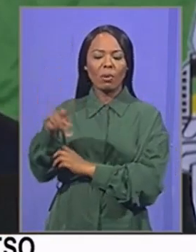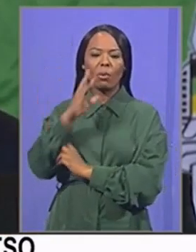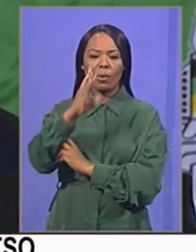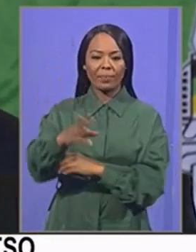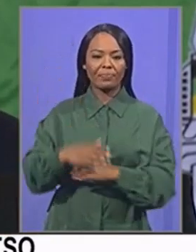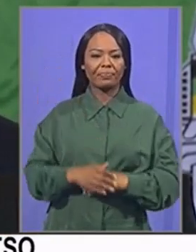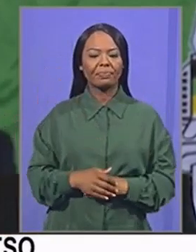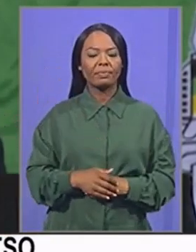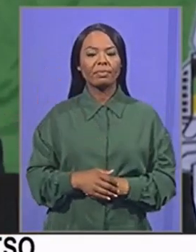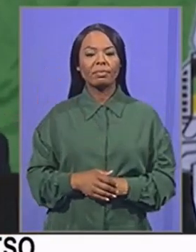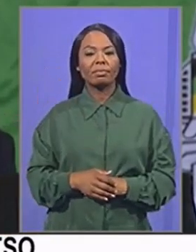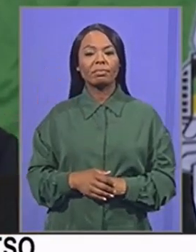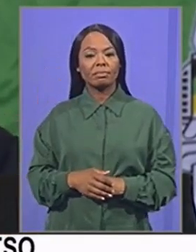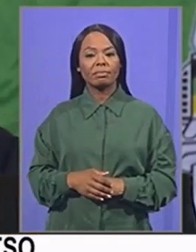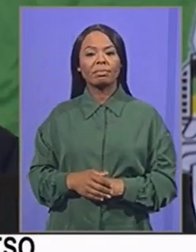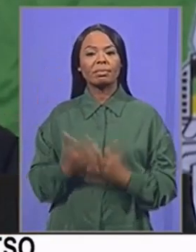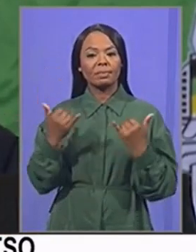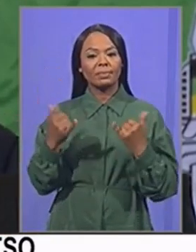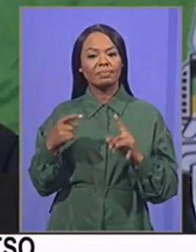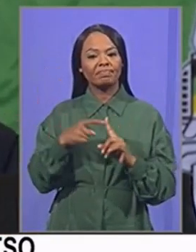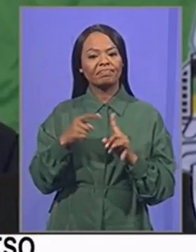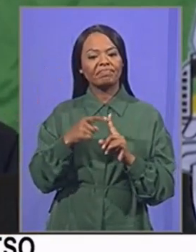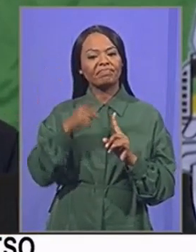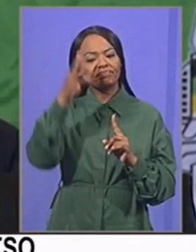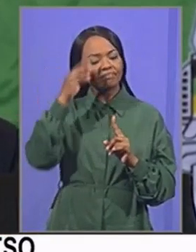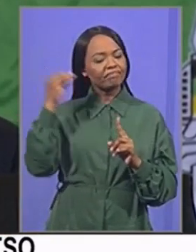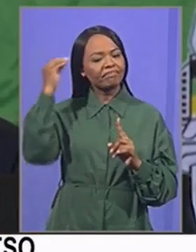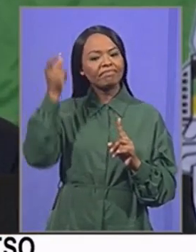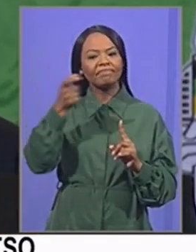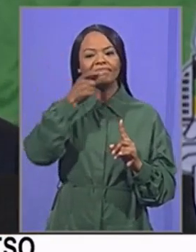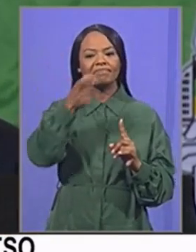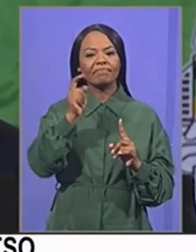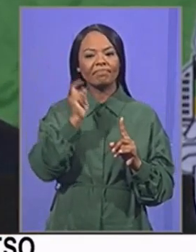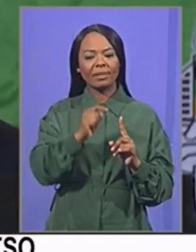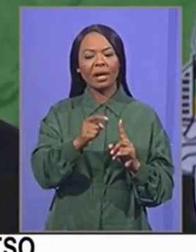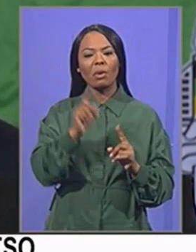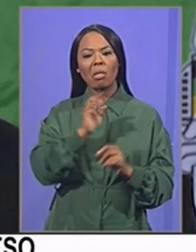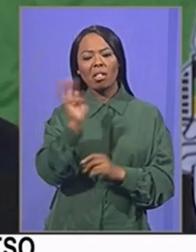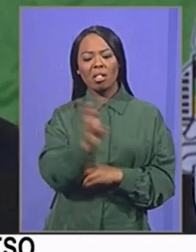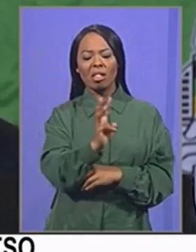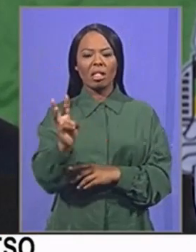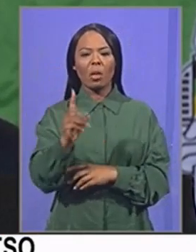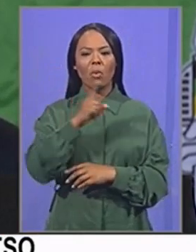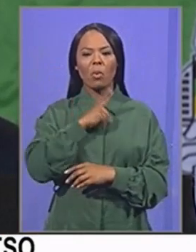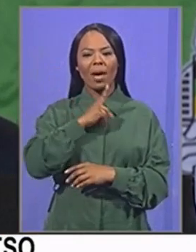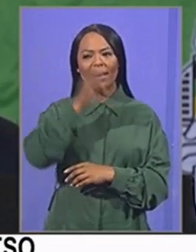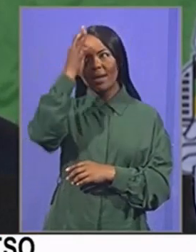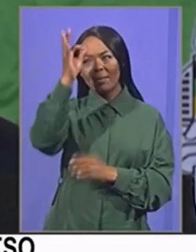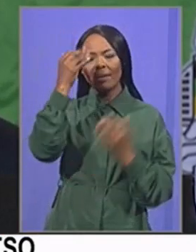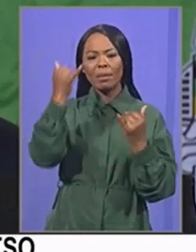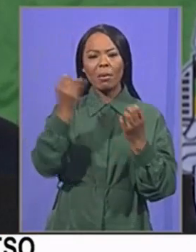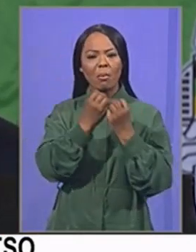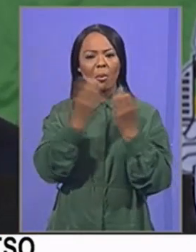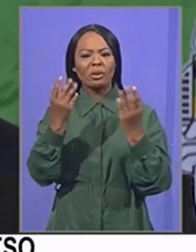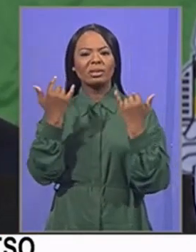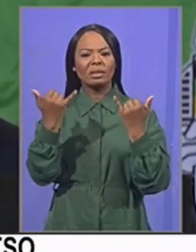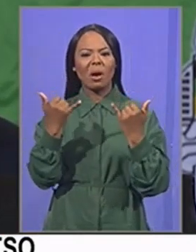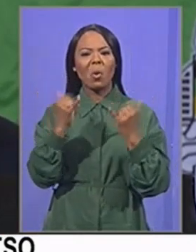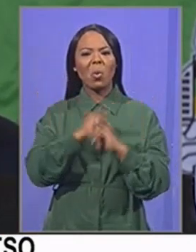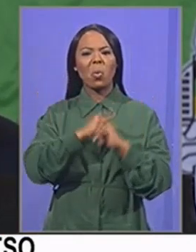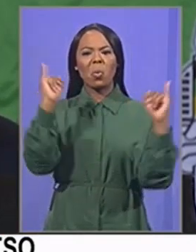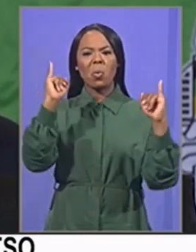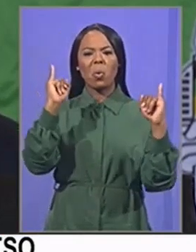ka go tsibogela tshwaelo ya Presidente wa Maloba Thabo Mbeki fa ne a kgala ka mo puso e tsibogelang dipalopalo tse di kwa godimo